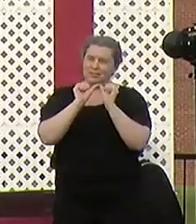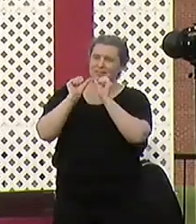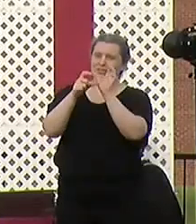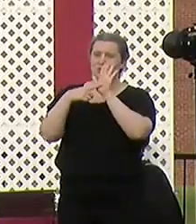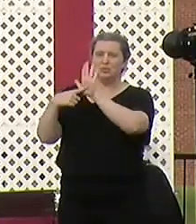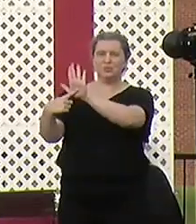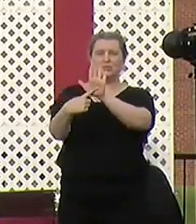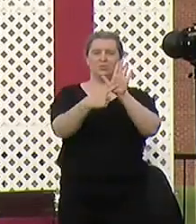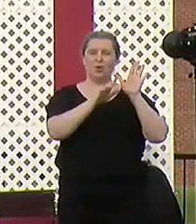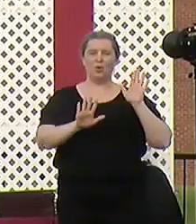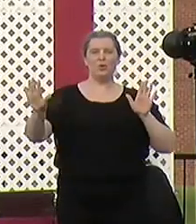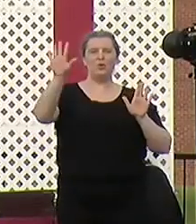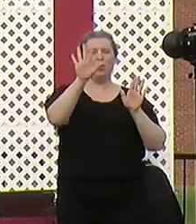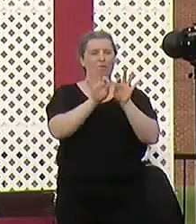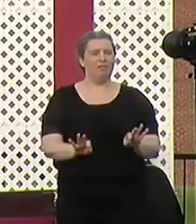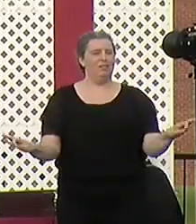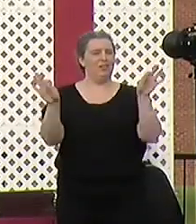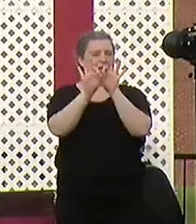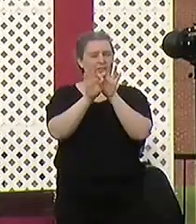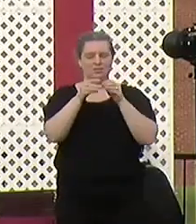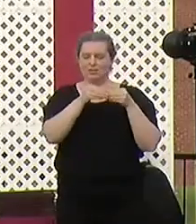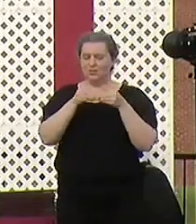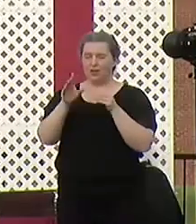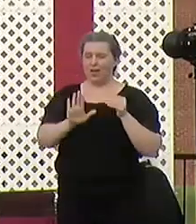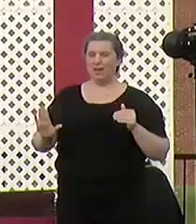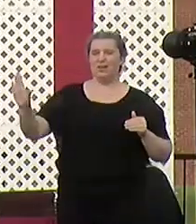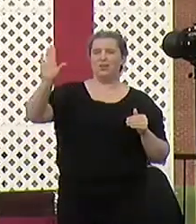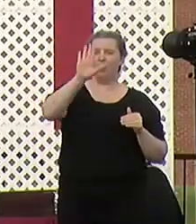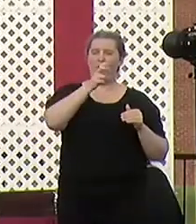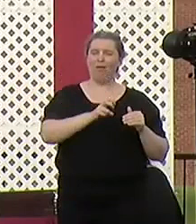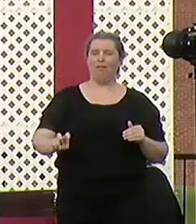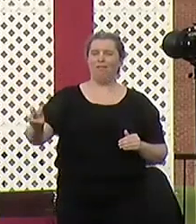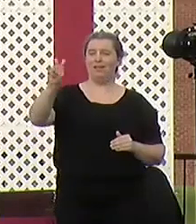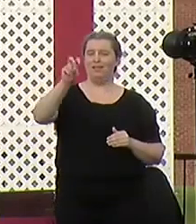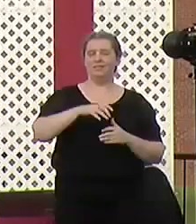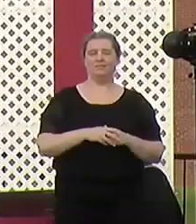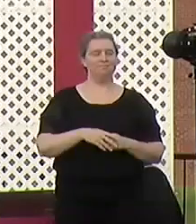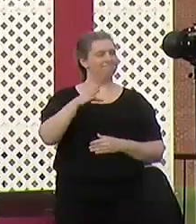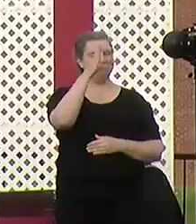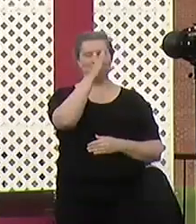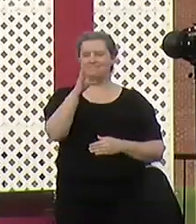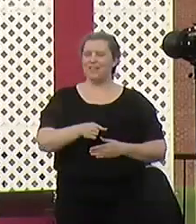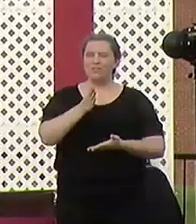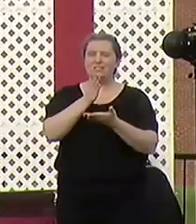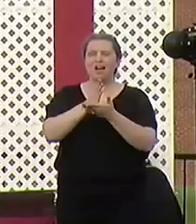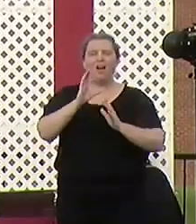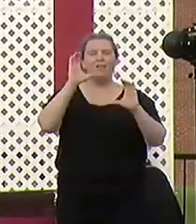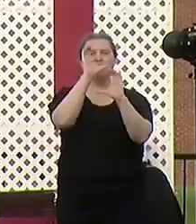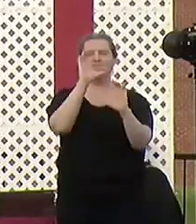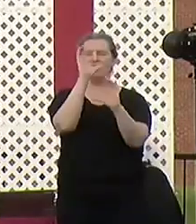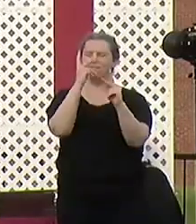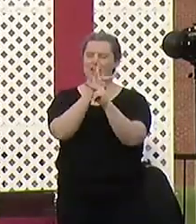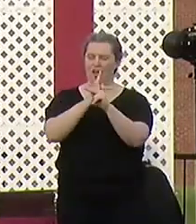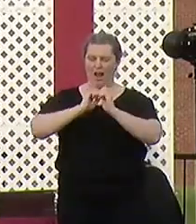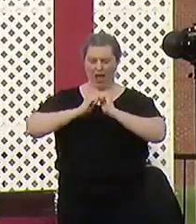shine our core values to guide your hero's path. Never stop seeking to understand the